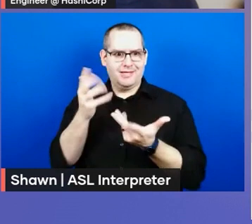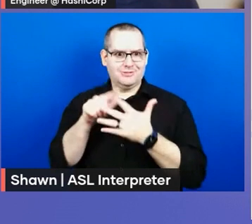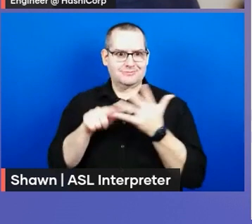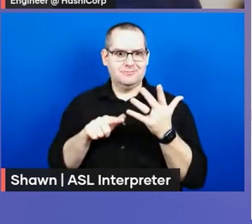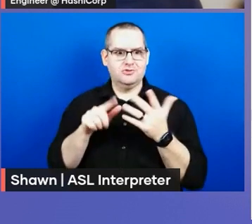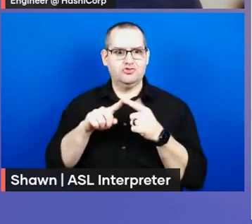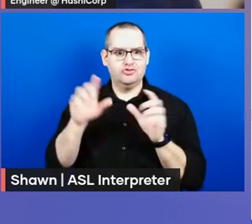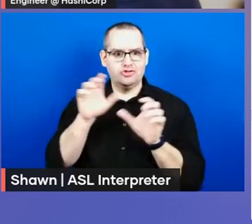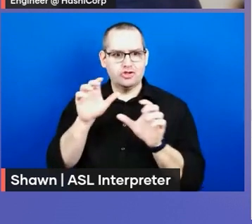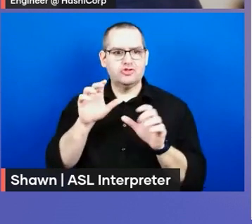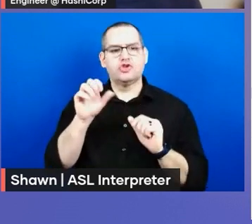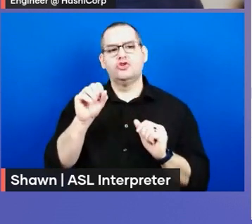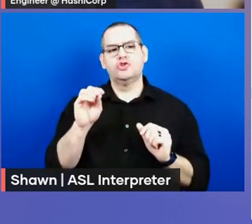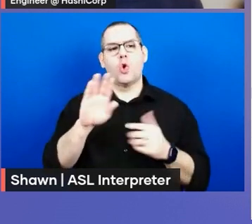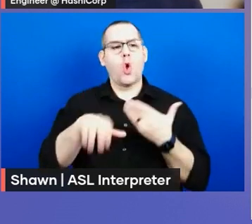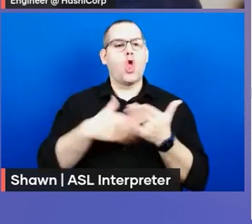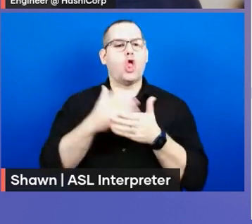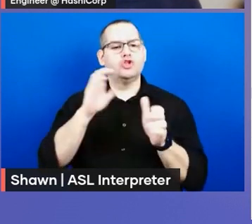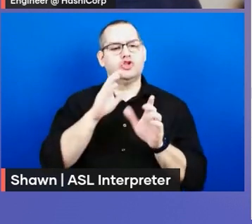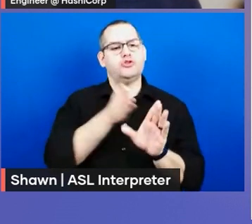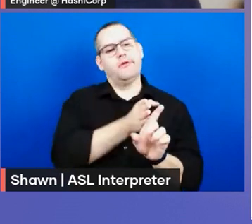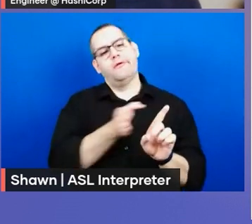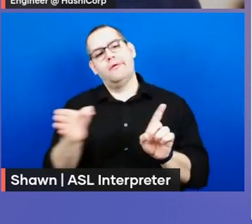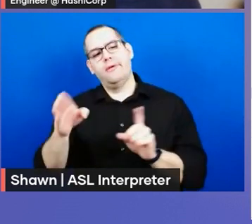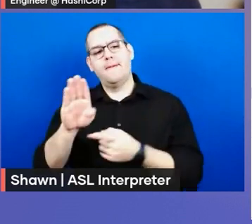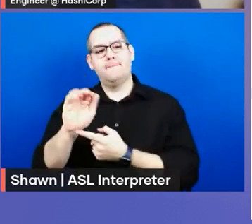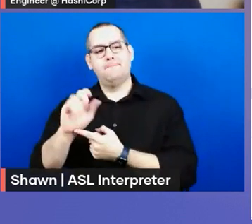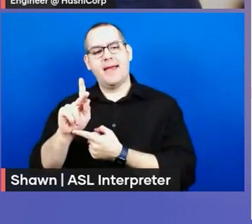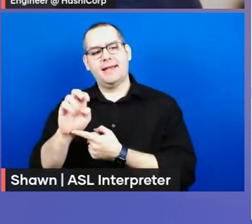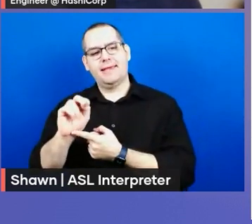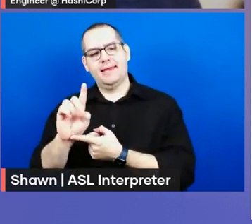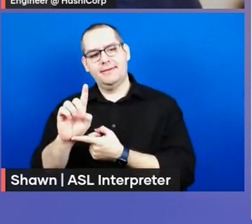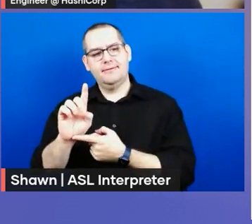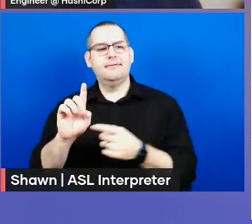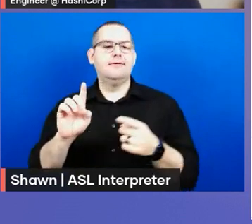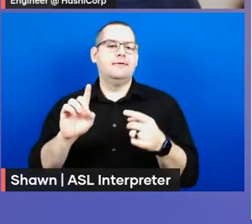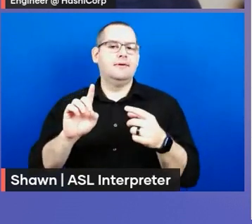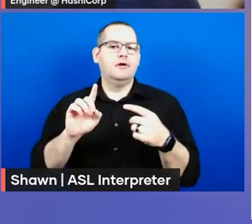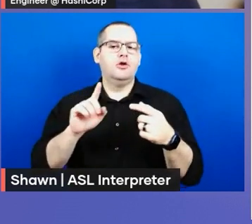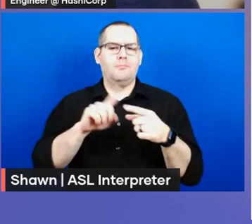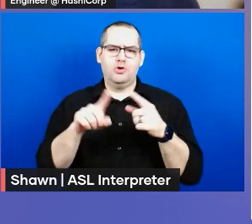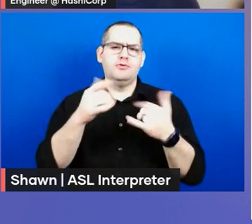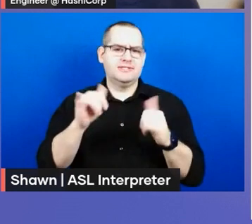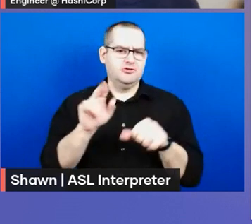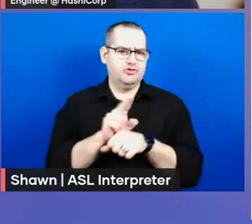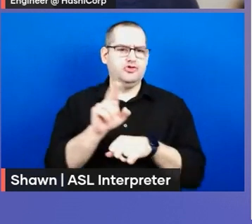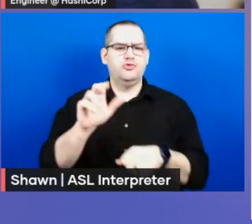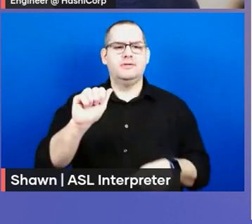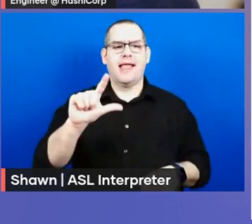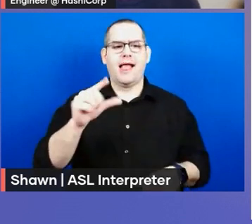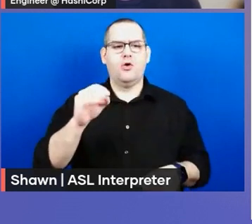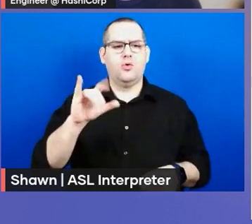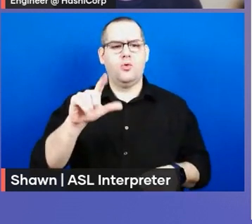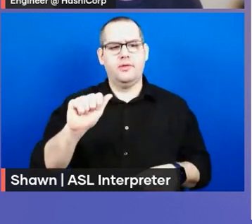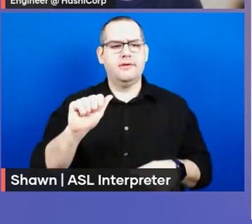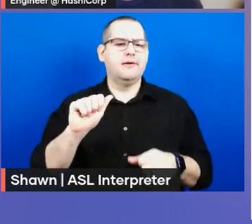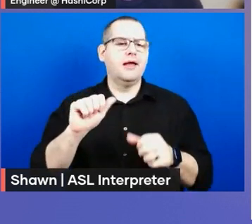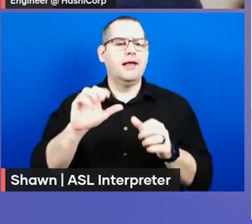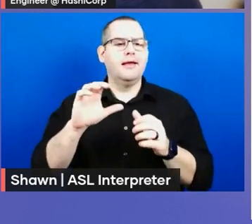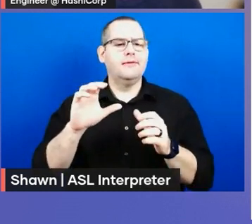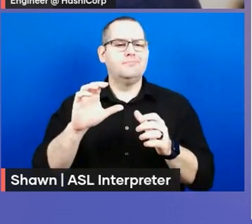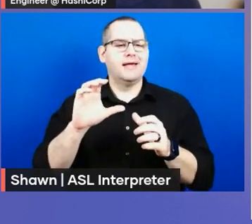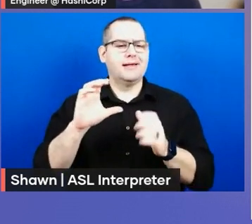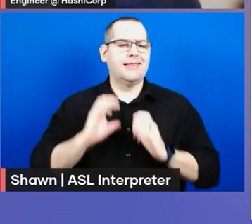be searched. So all searches get routed through the back end, but then we can still use Algolia client library. So that's kind of cool.